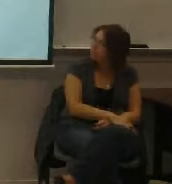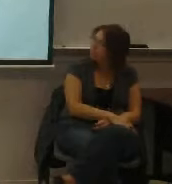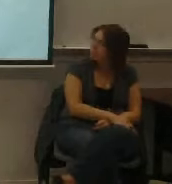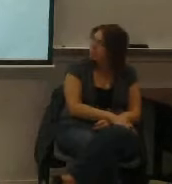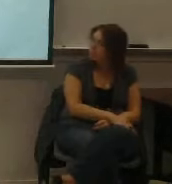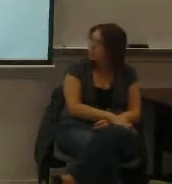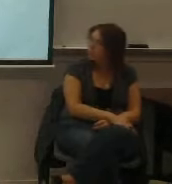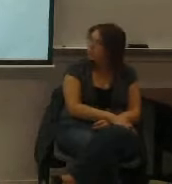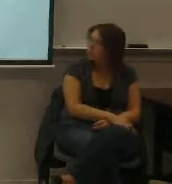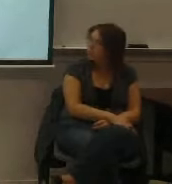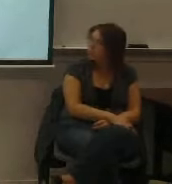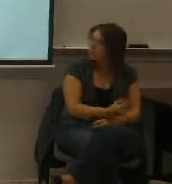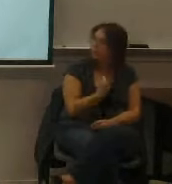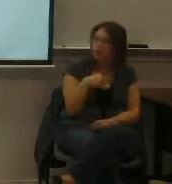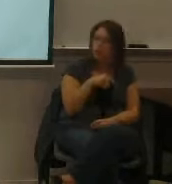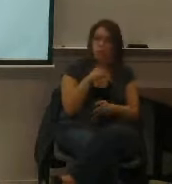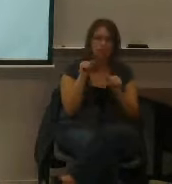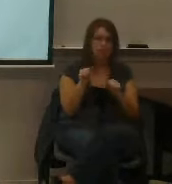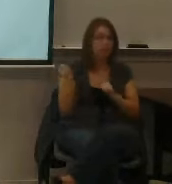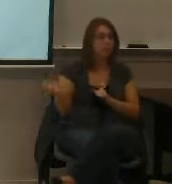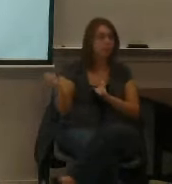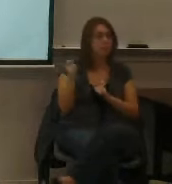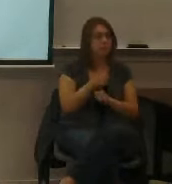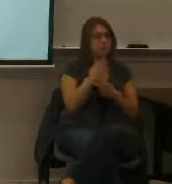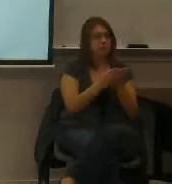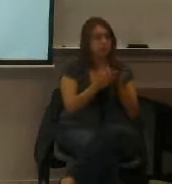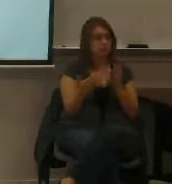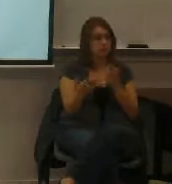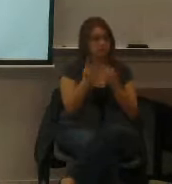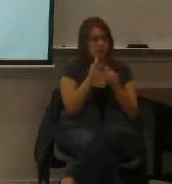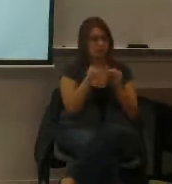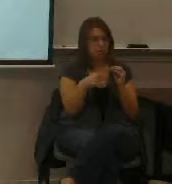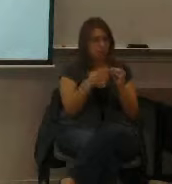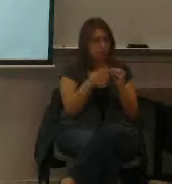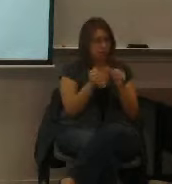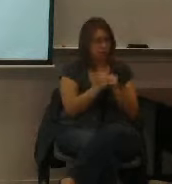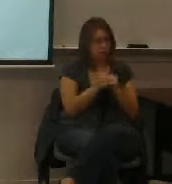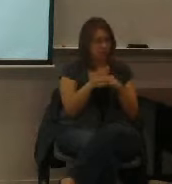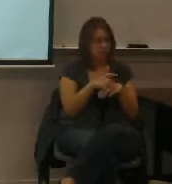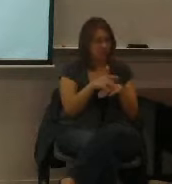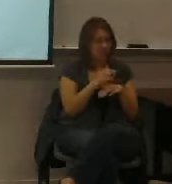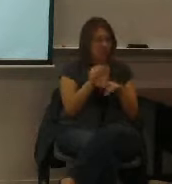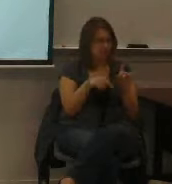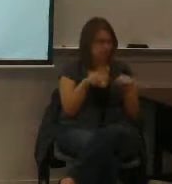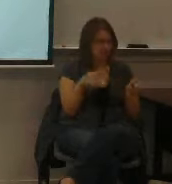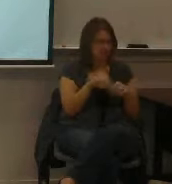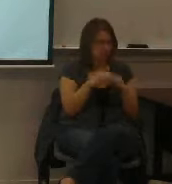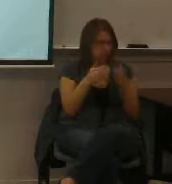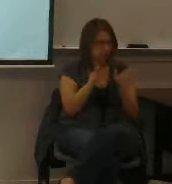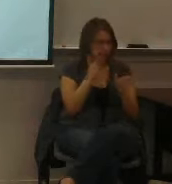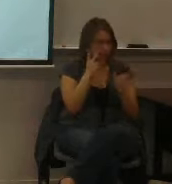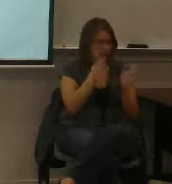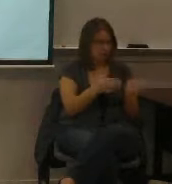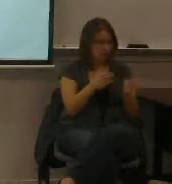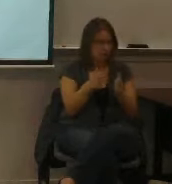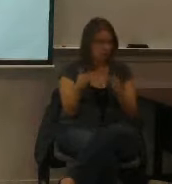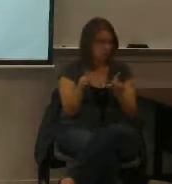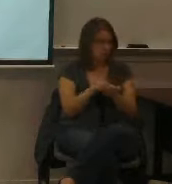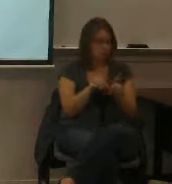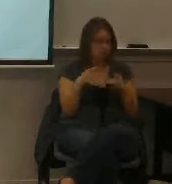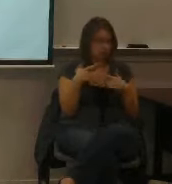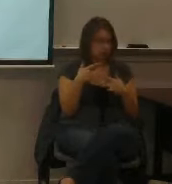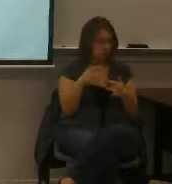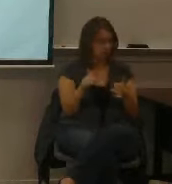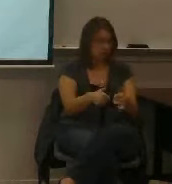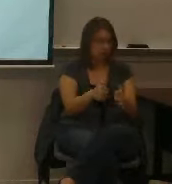So we can come back to some of the stuff that we talked about with island biogeography and diversity in general and see that those patterns also